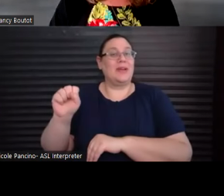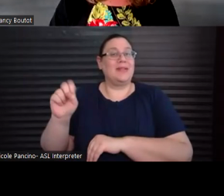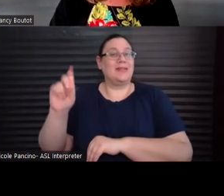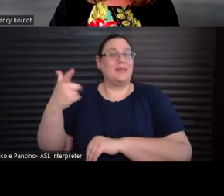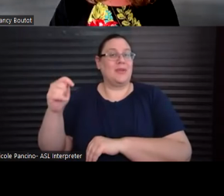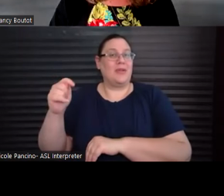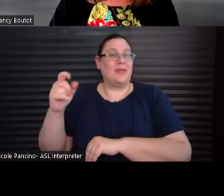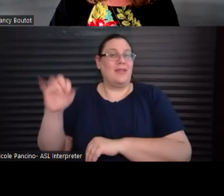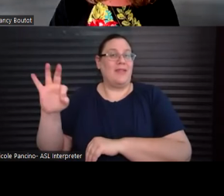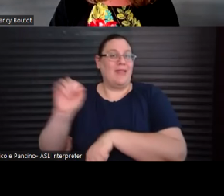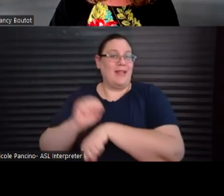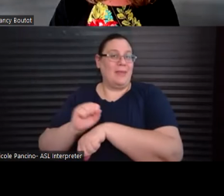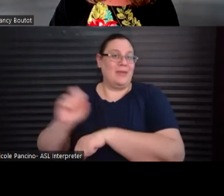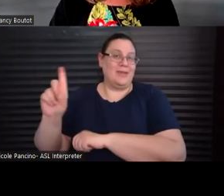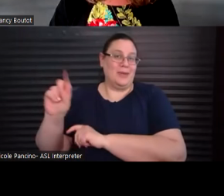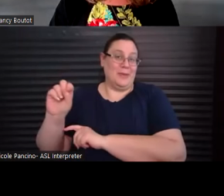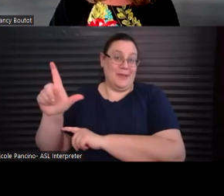slide.